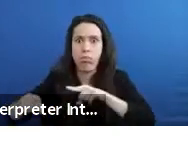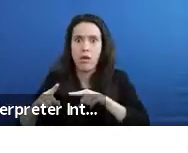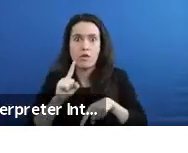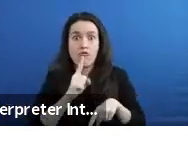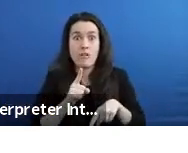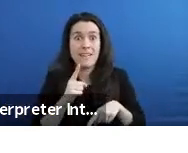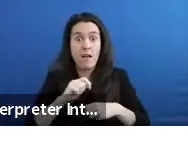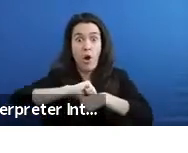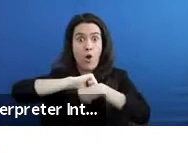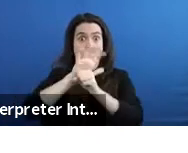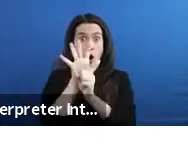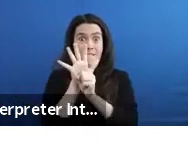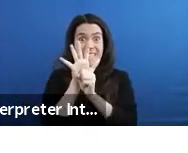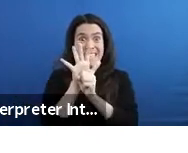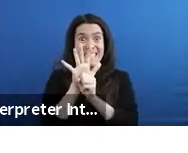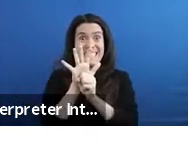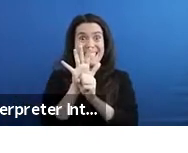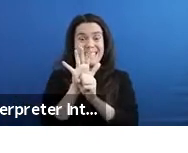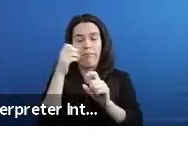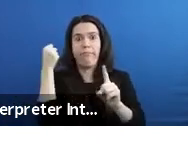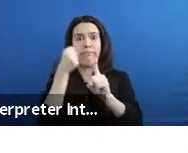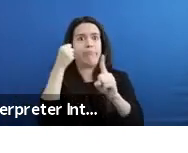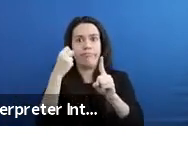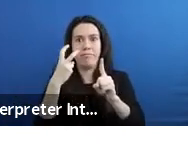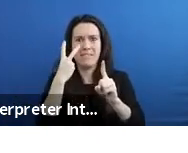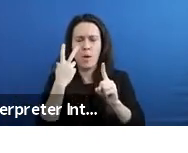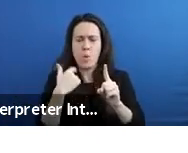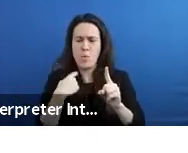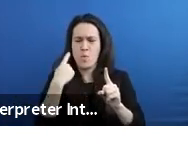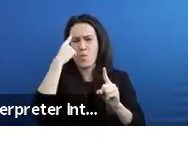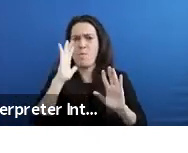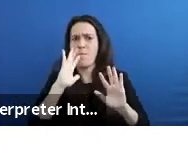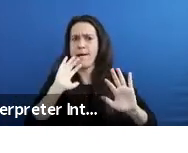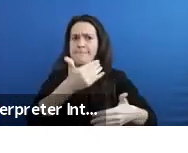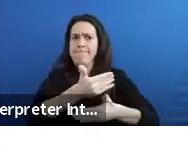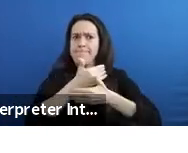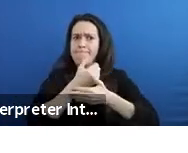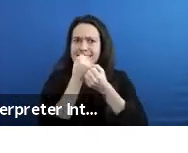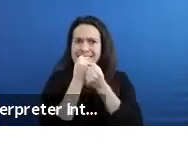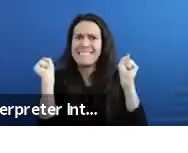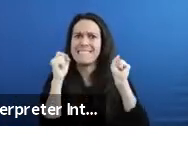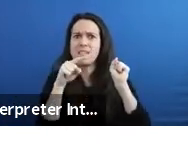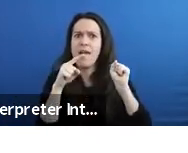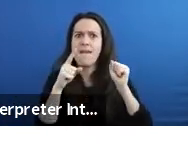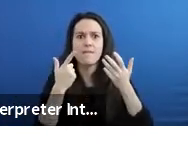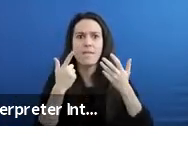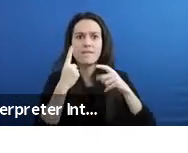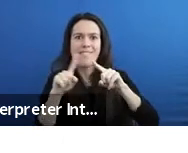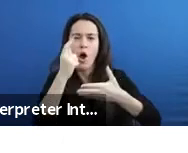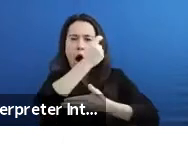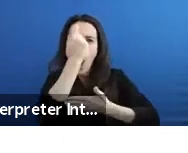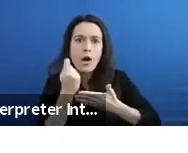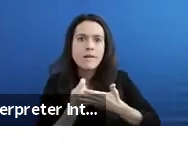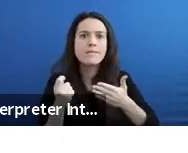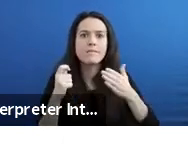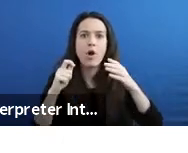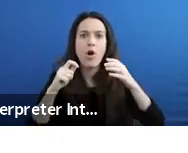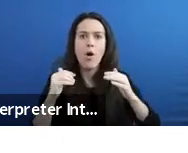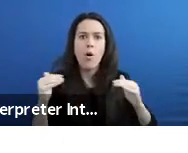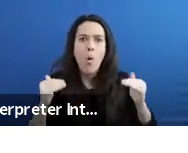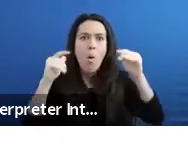COVID crisis would be about safeguarding this, the livelihood of artists, the companies, the technicians, and all the organizations